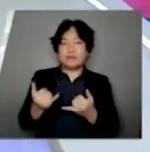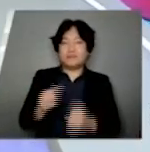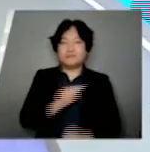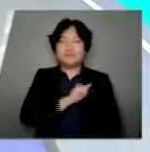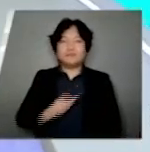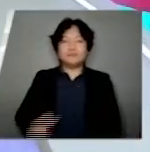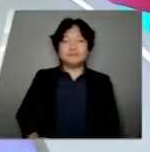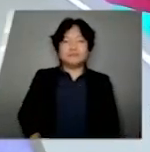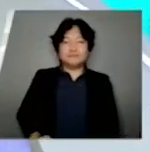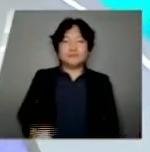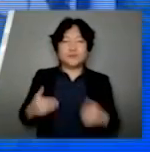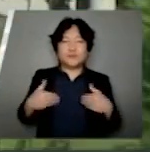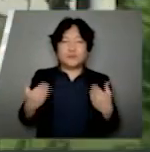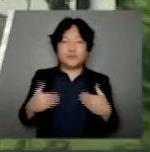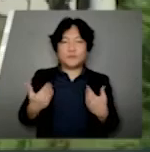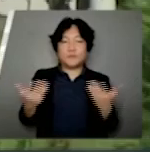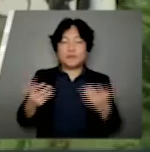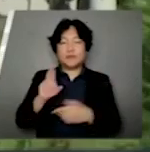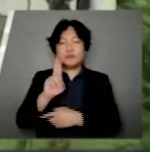UNESCO.